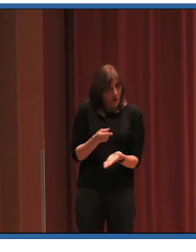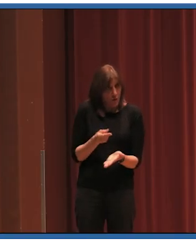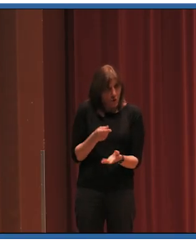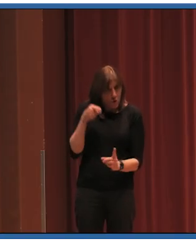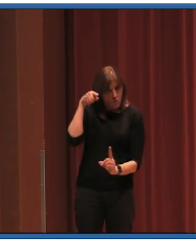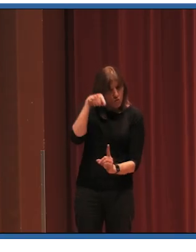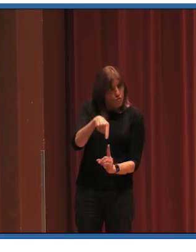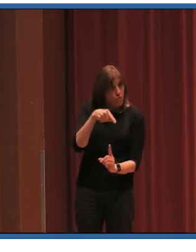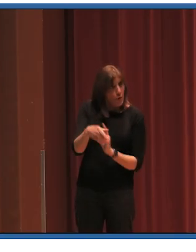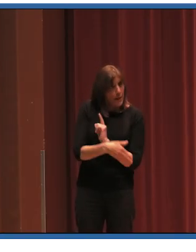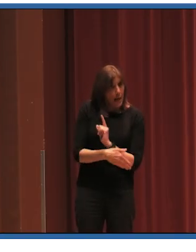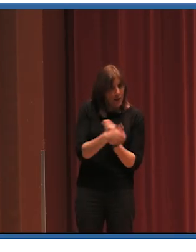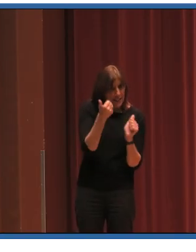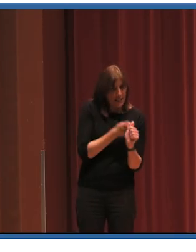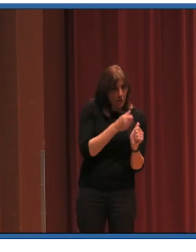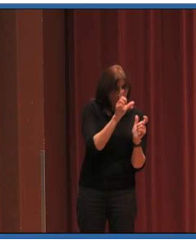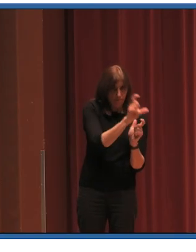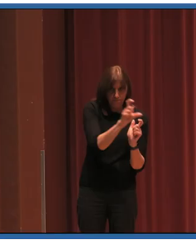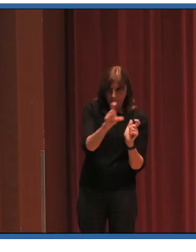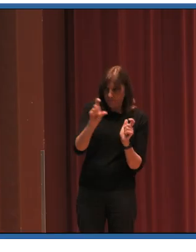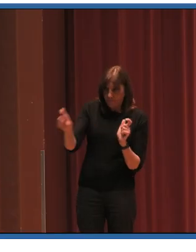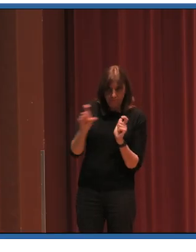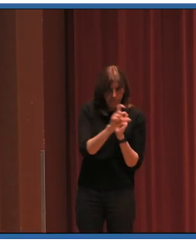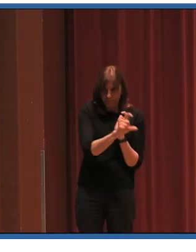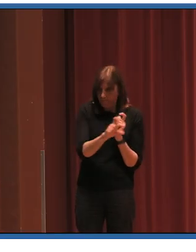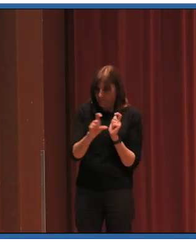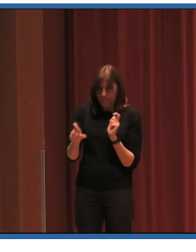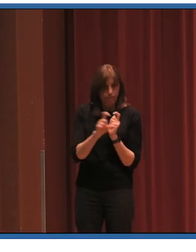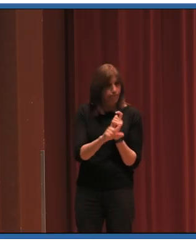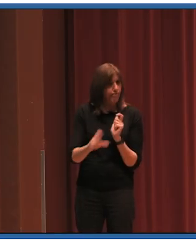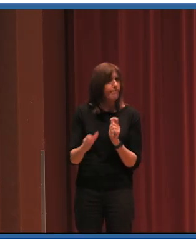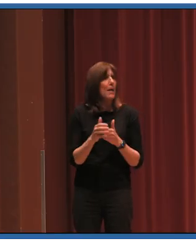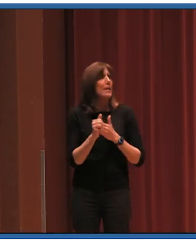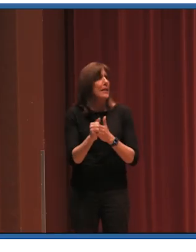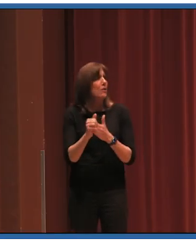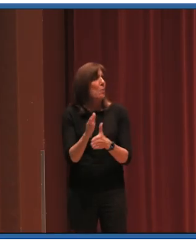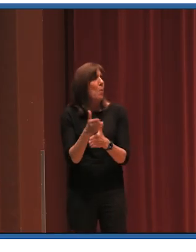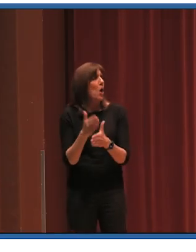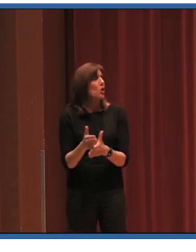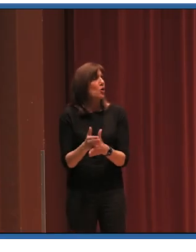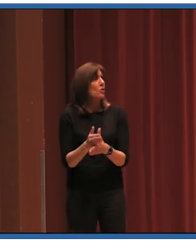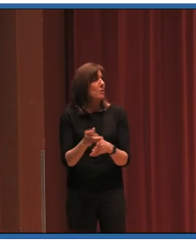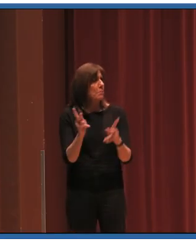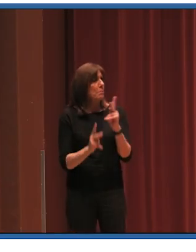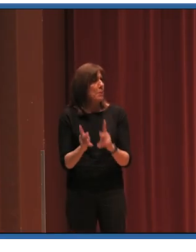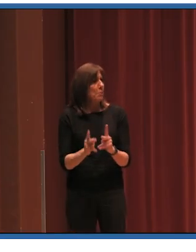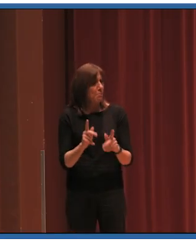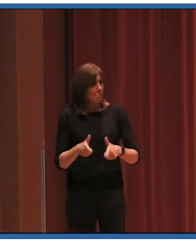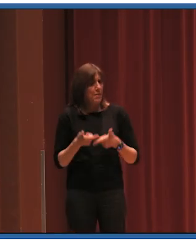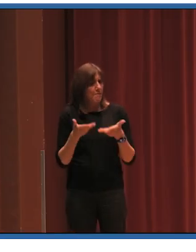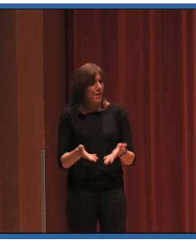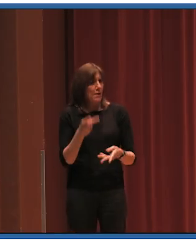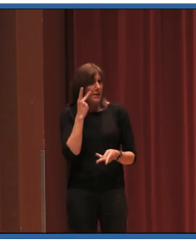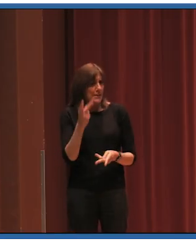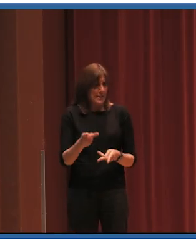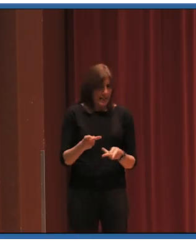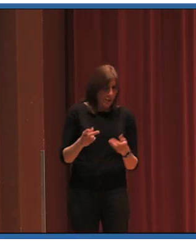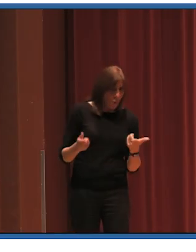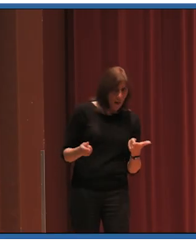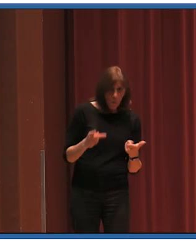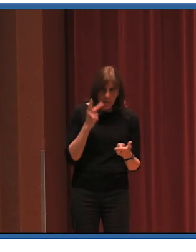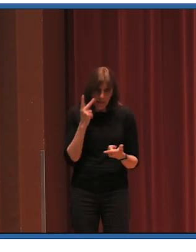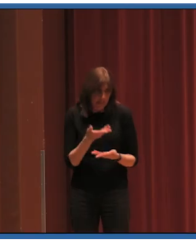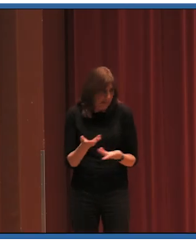county, so leaders, partners, and residents can better understand where progress is happening, where gaps